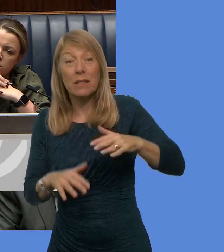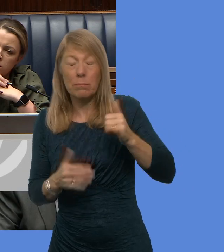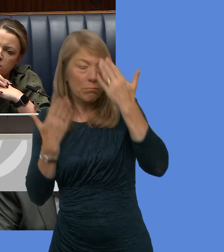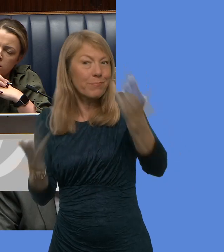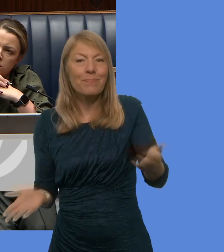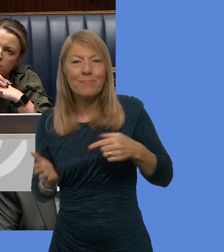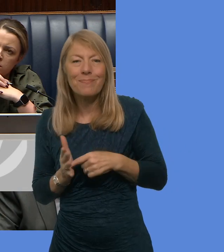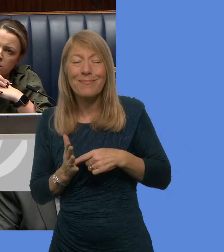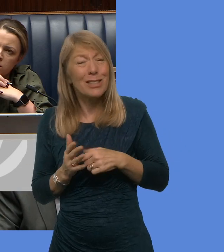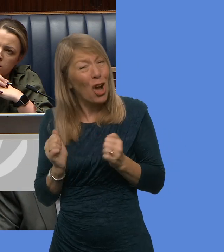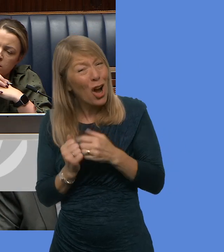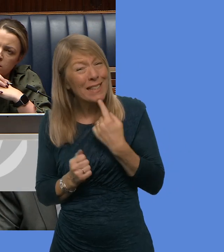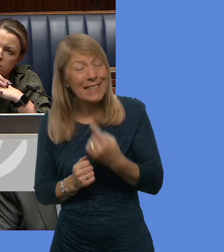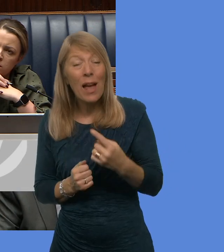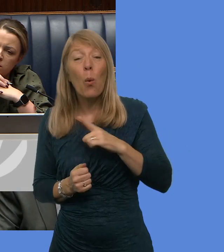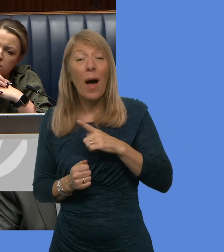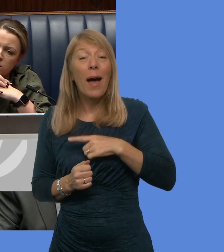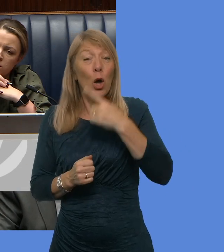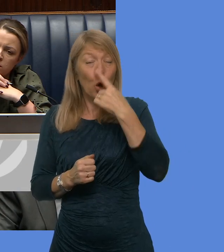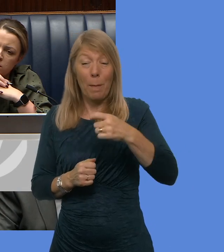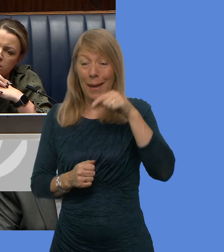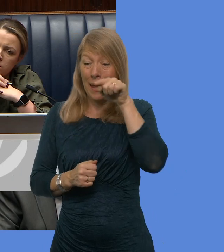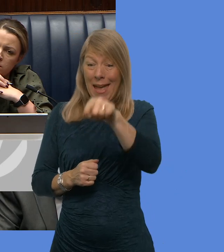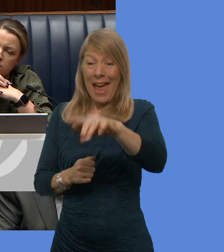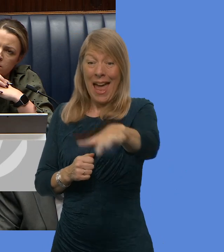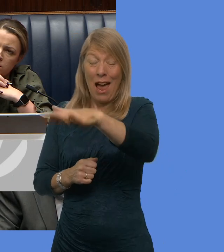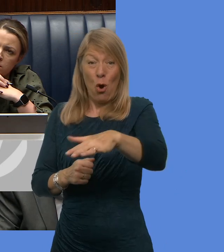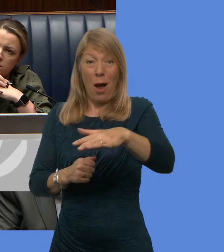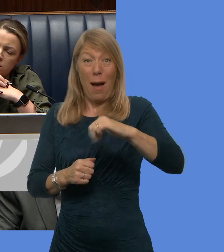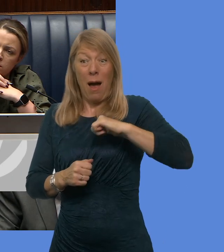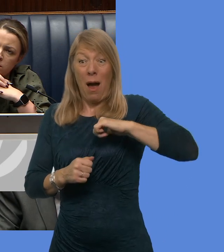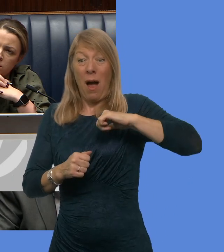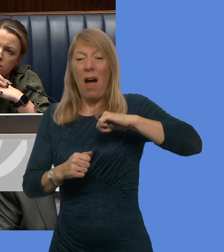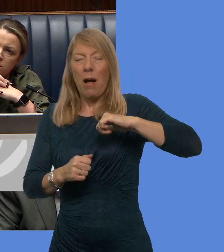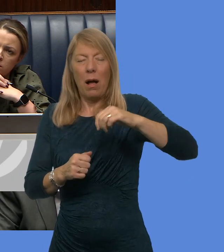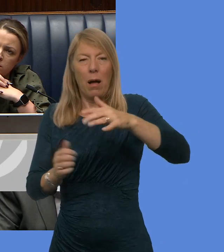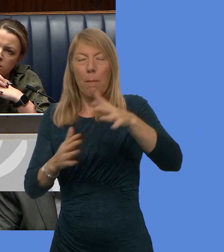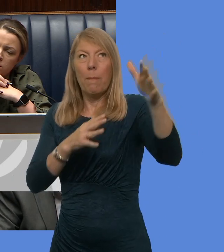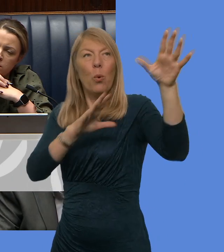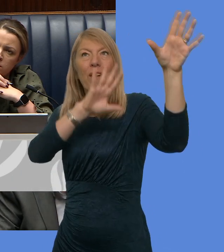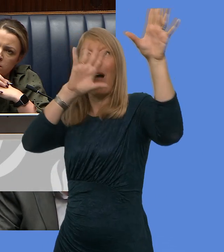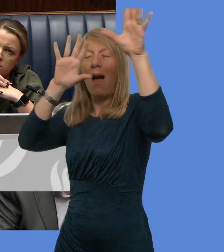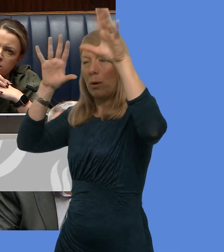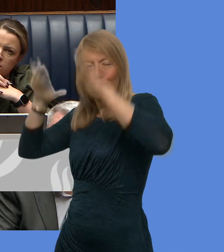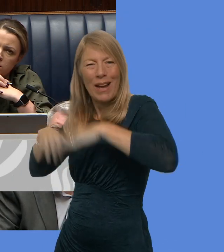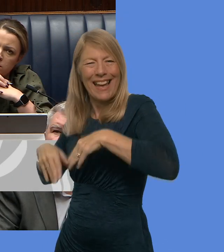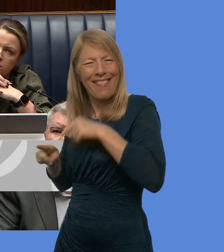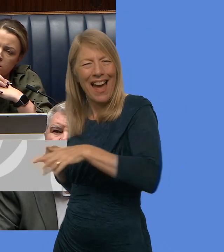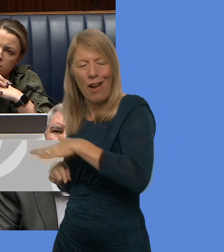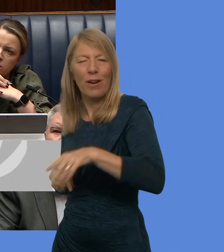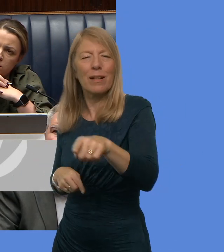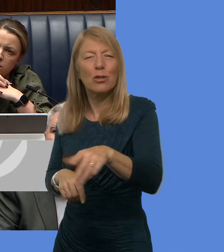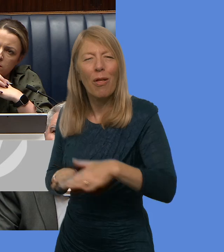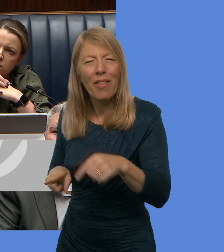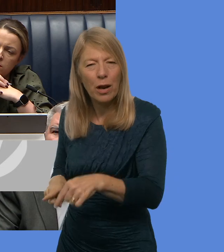difficult to predict where the exact major flooding incident is going to take place. So working with local communities and local businesses, we want to be in a position to